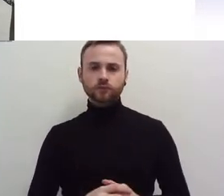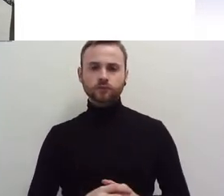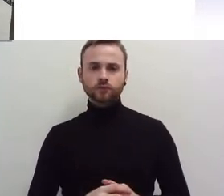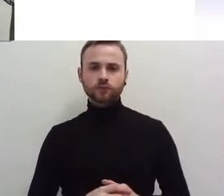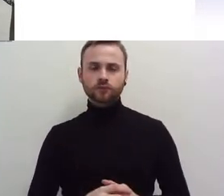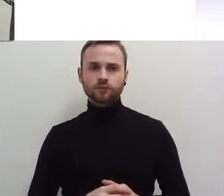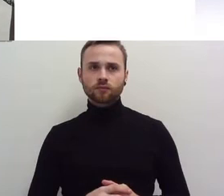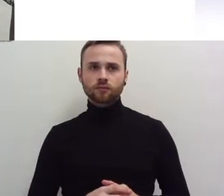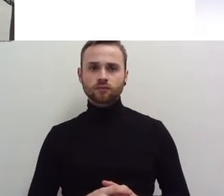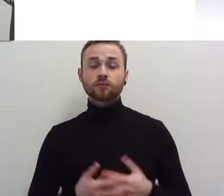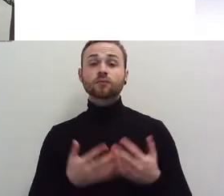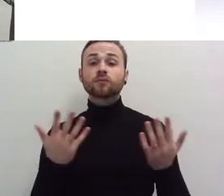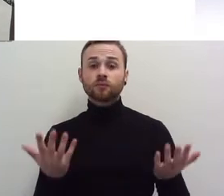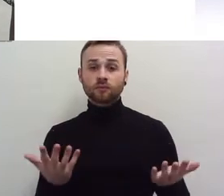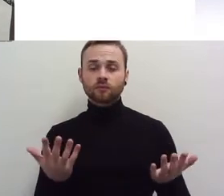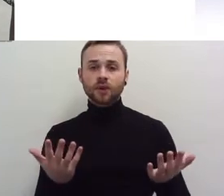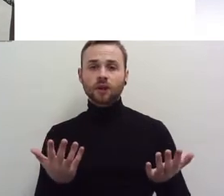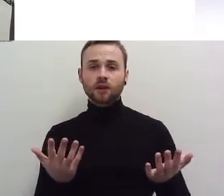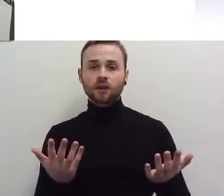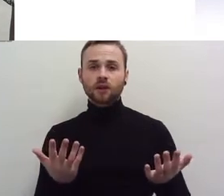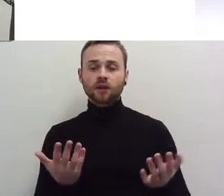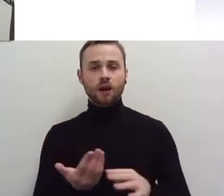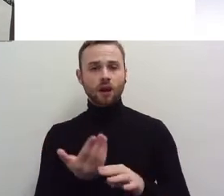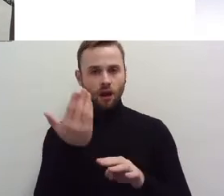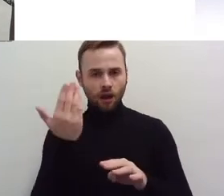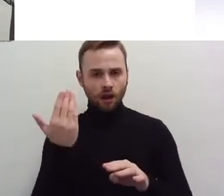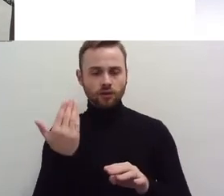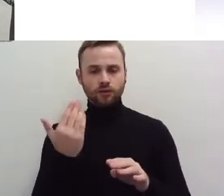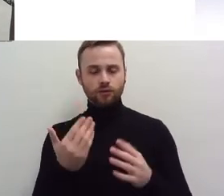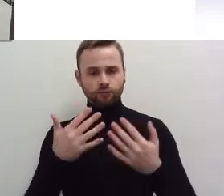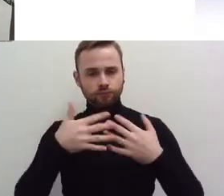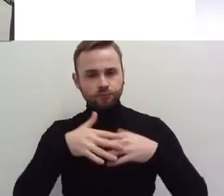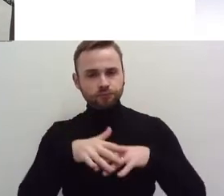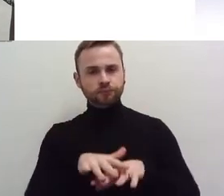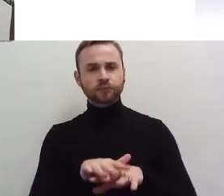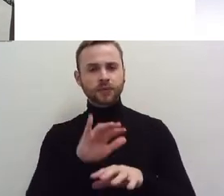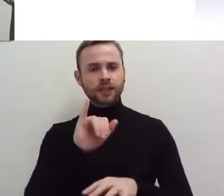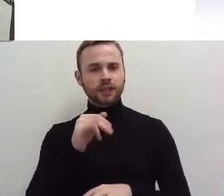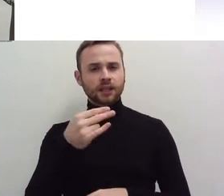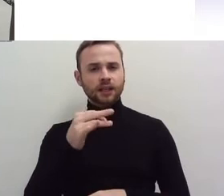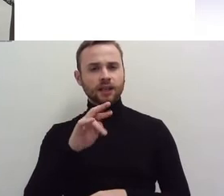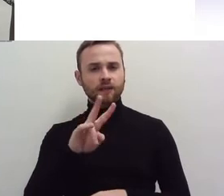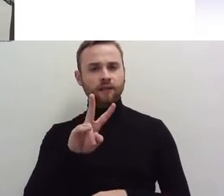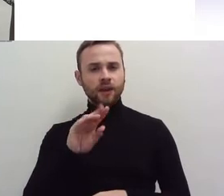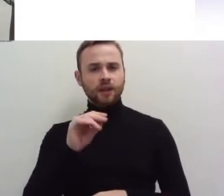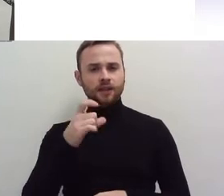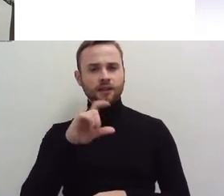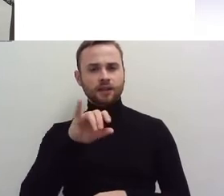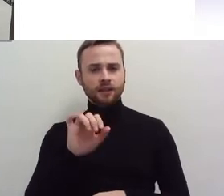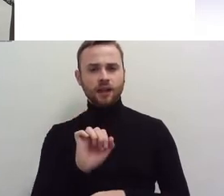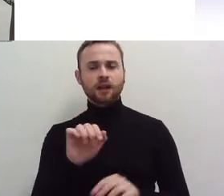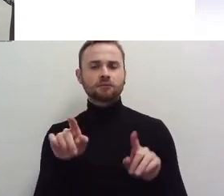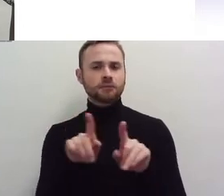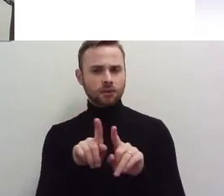wrong, instead of meeting the needs of families and children very early, before things have progressed to